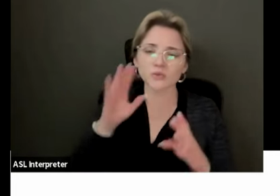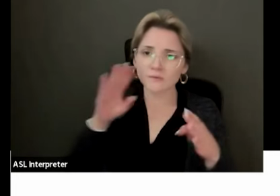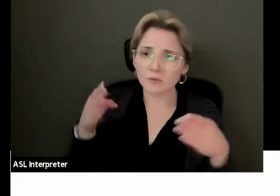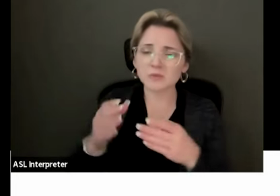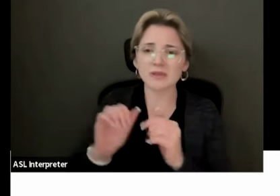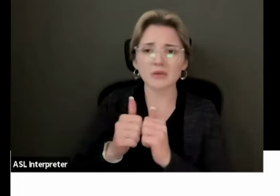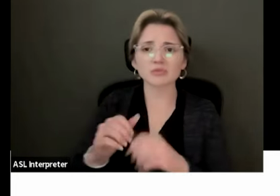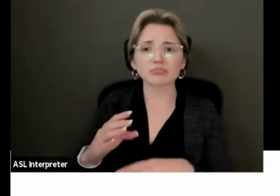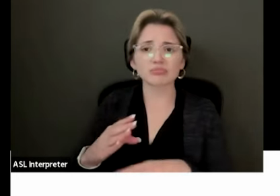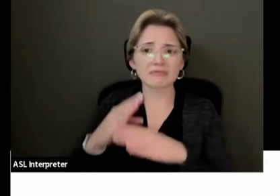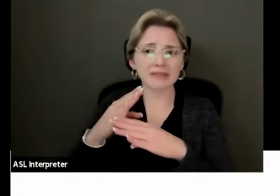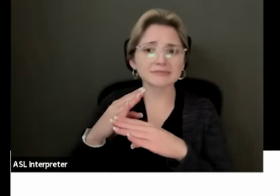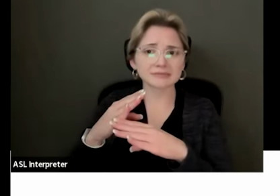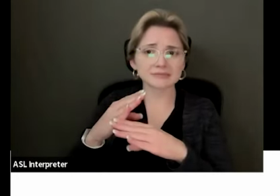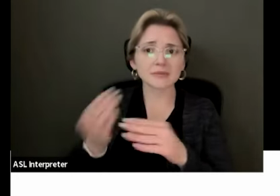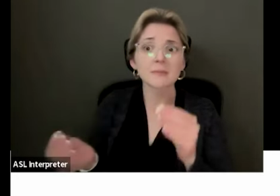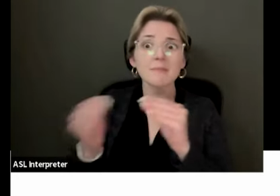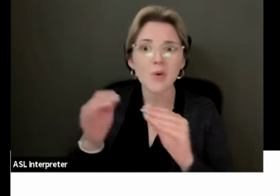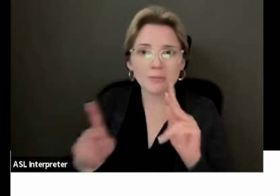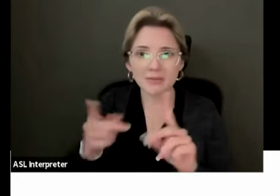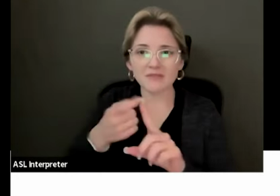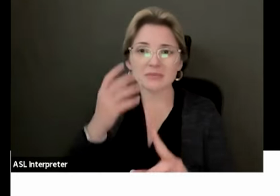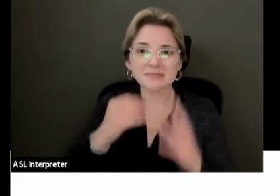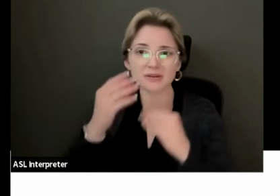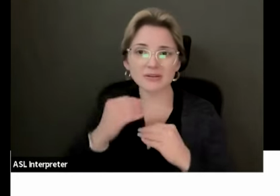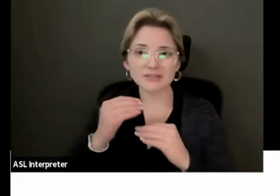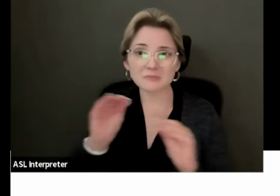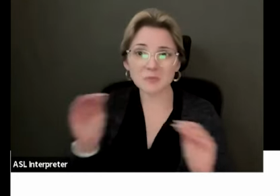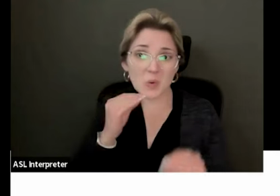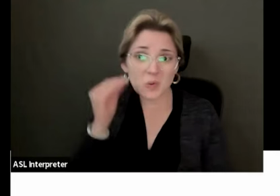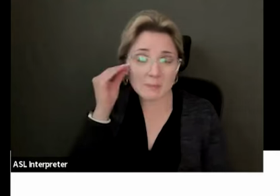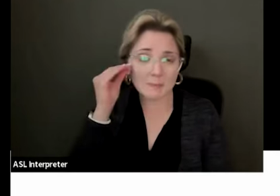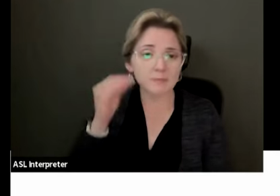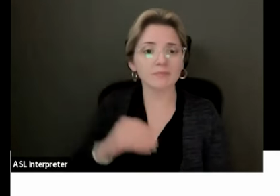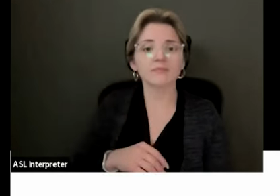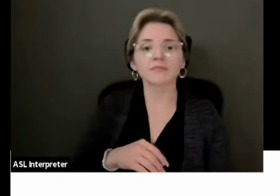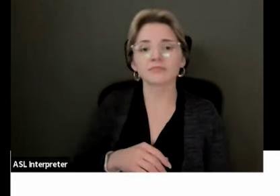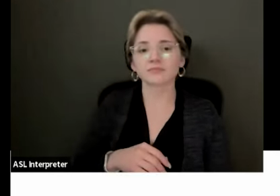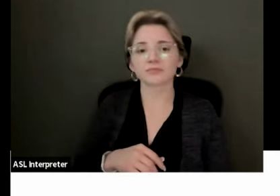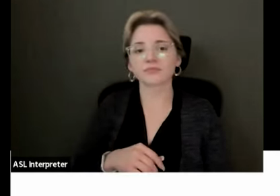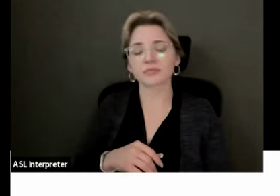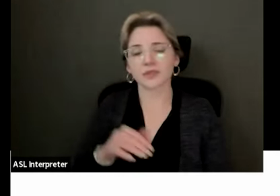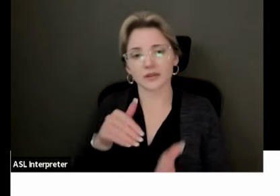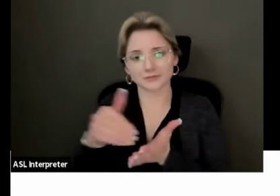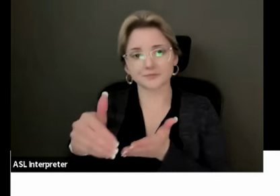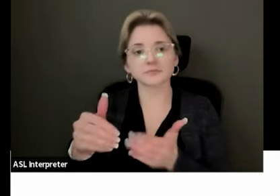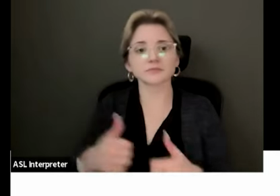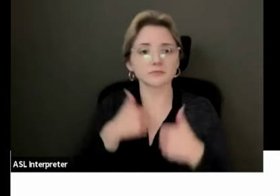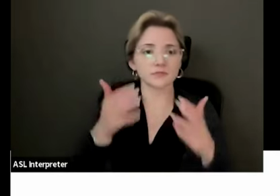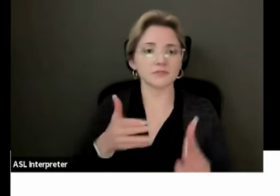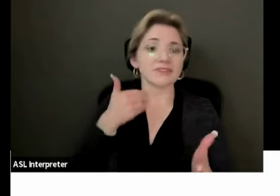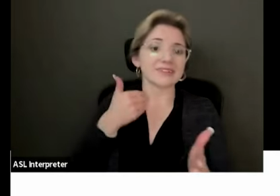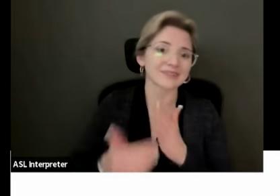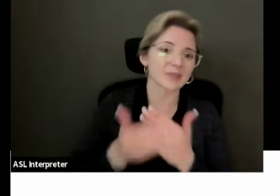prevention. And category 4 is this intersection where we know often that survivors, even though they